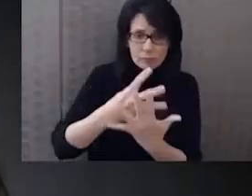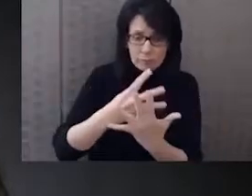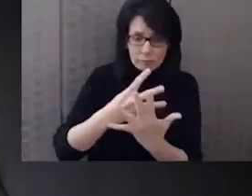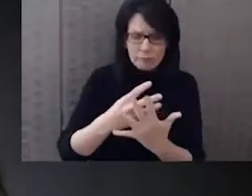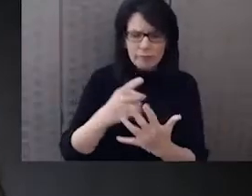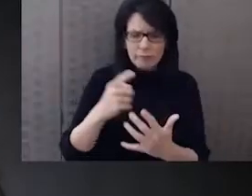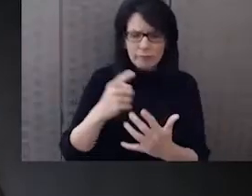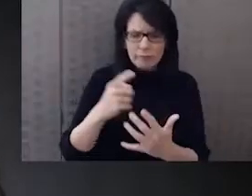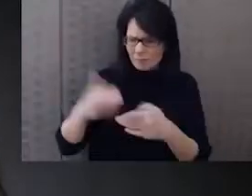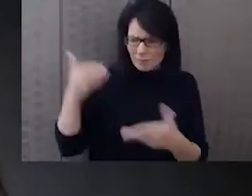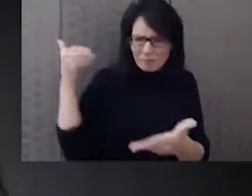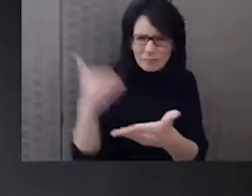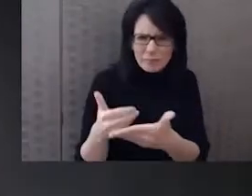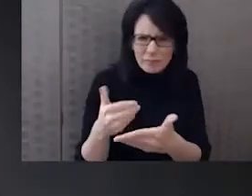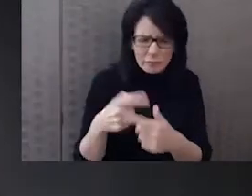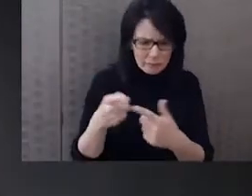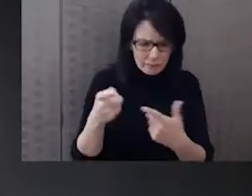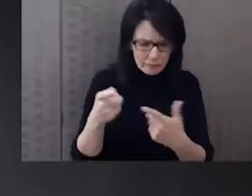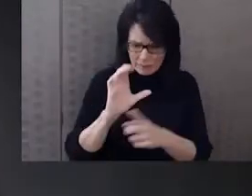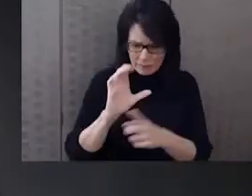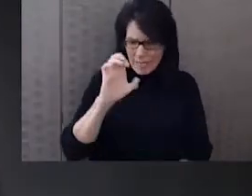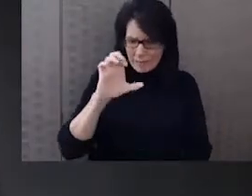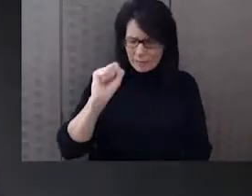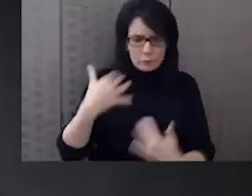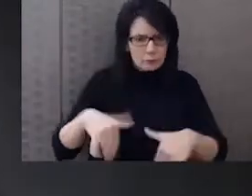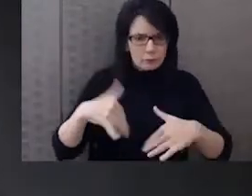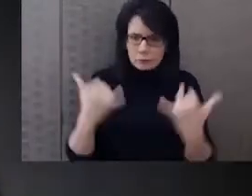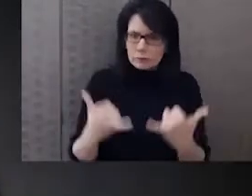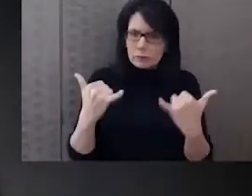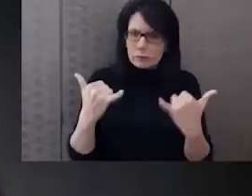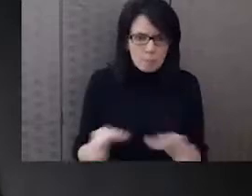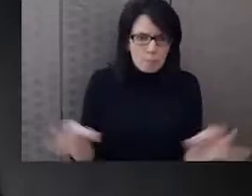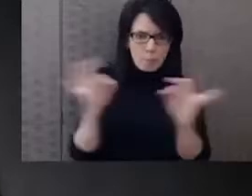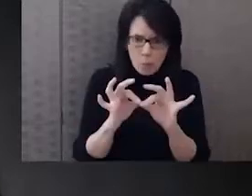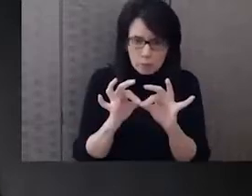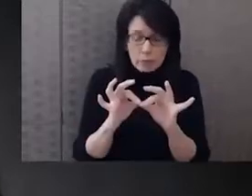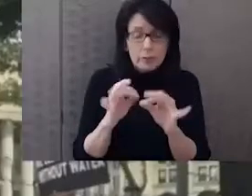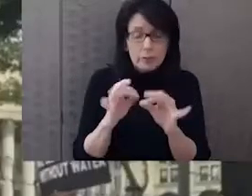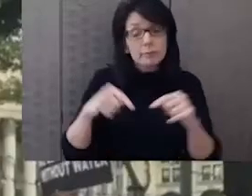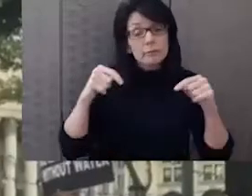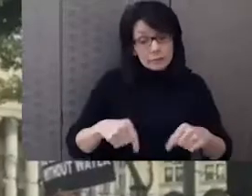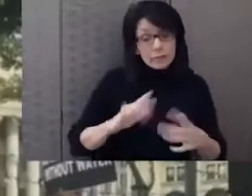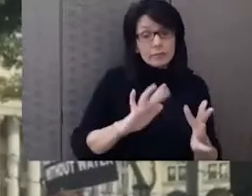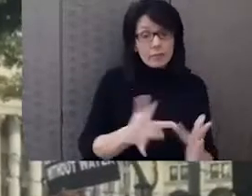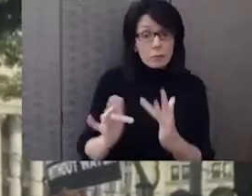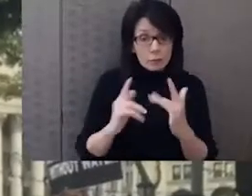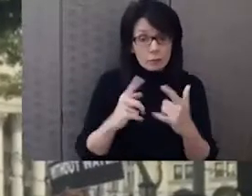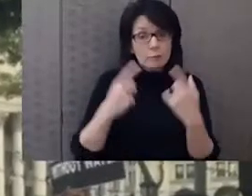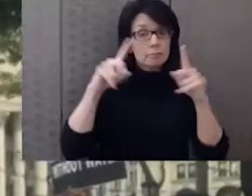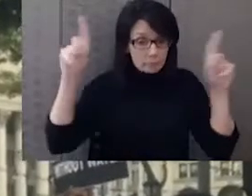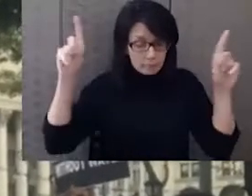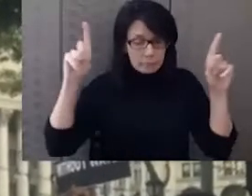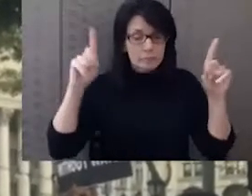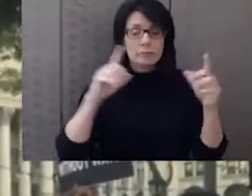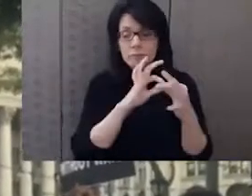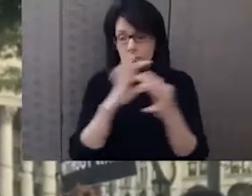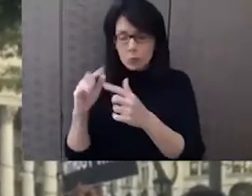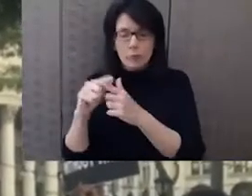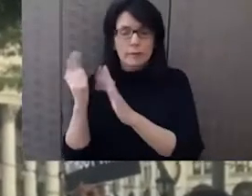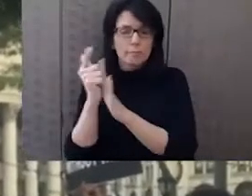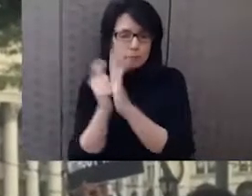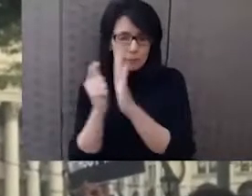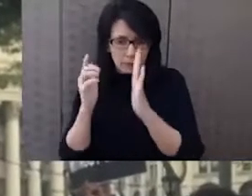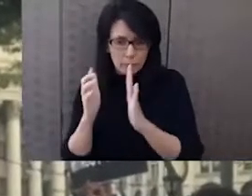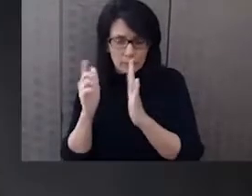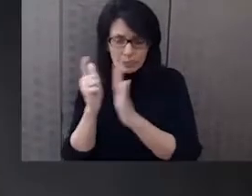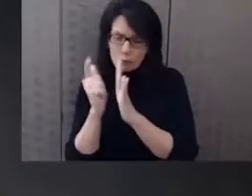cases were urgent. We've had a lot of success as a network in connecting with legal advocates and community